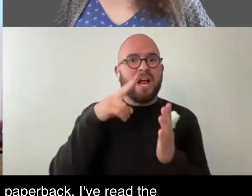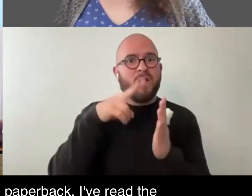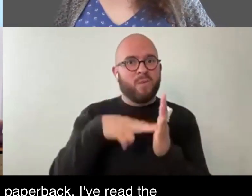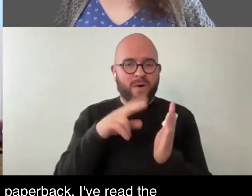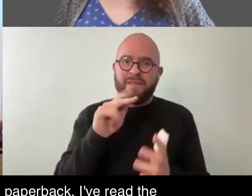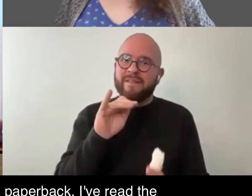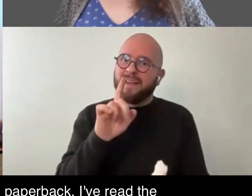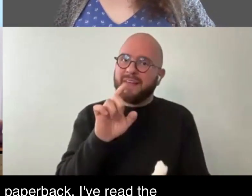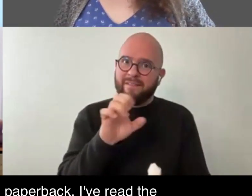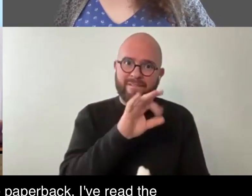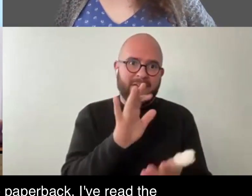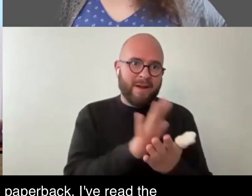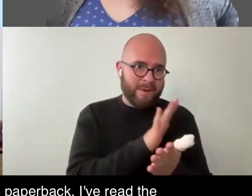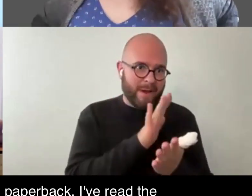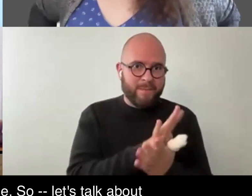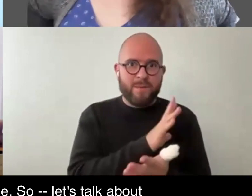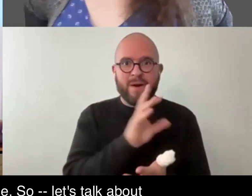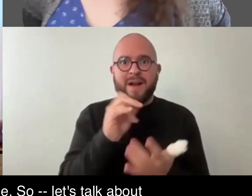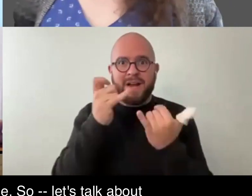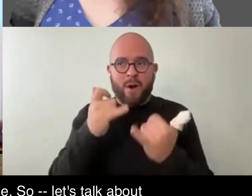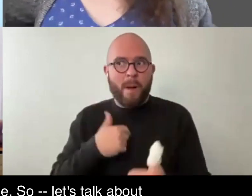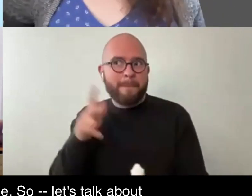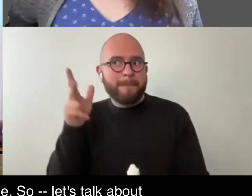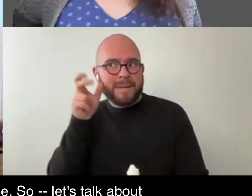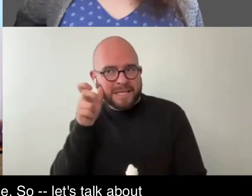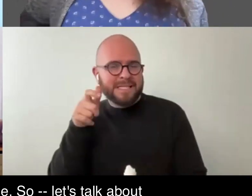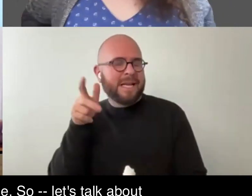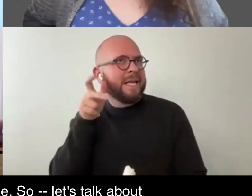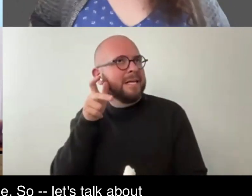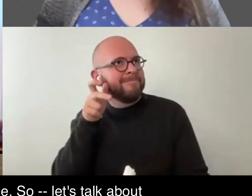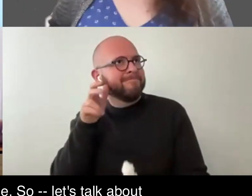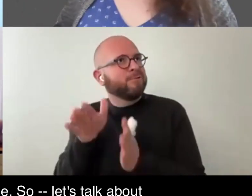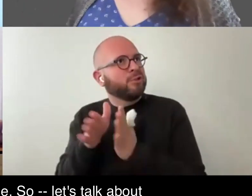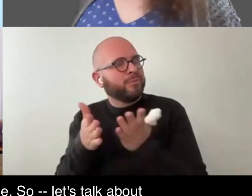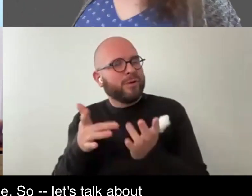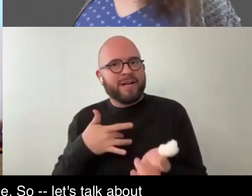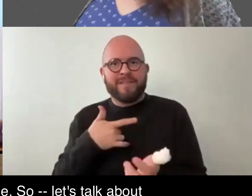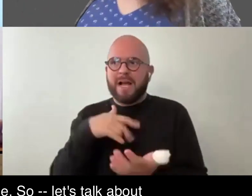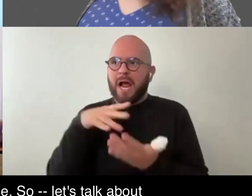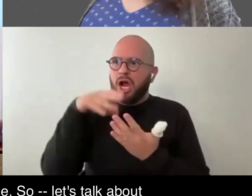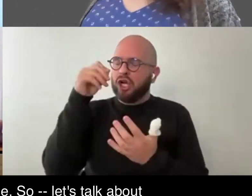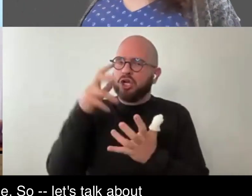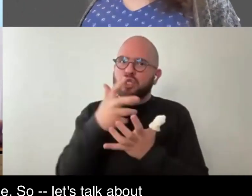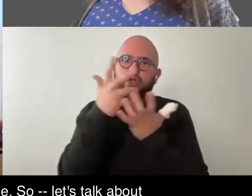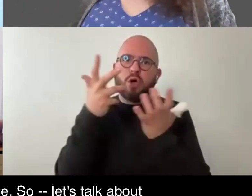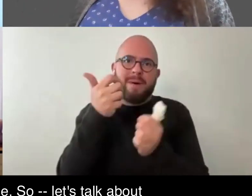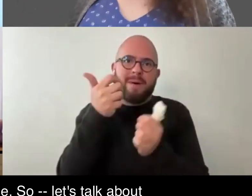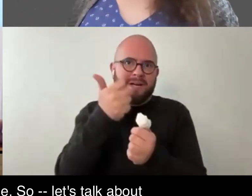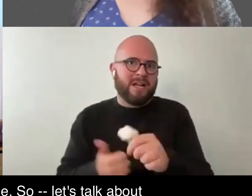the book and learning so much every single time. So